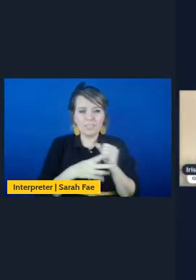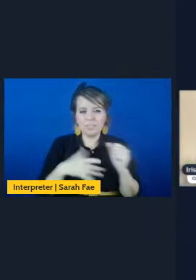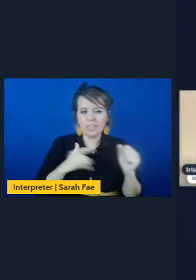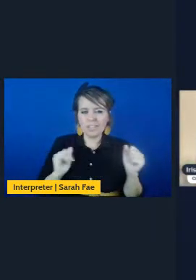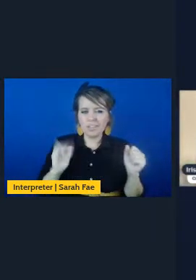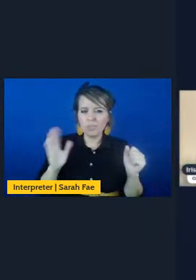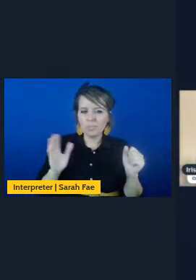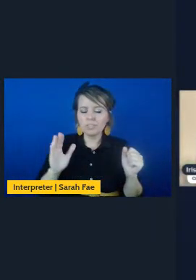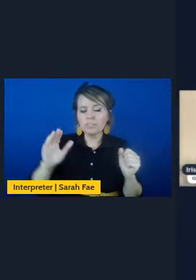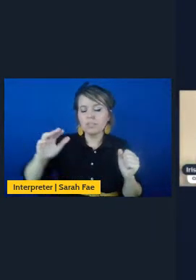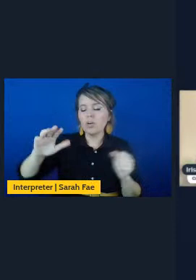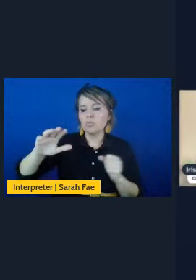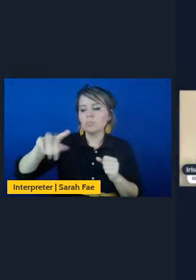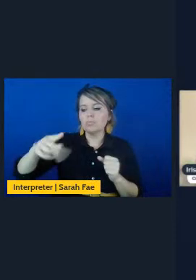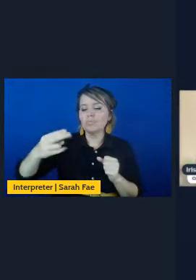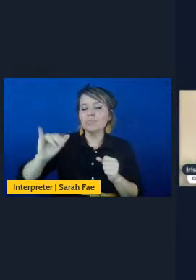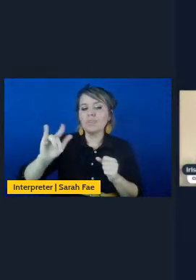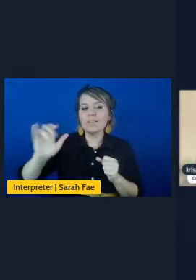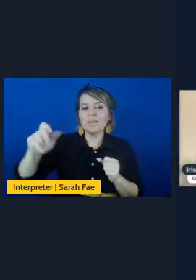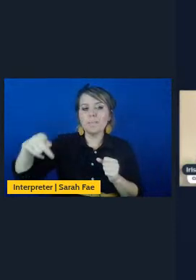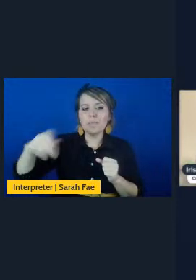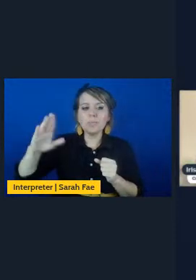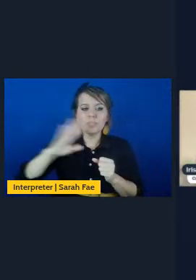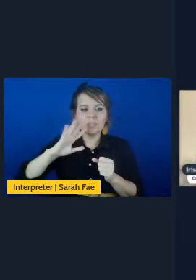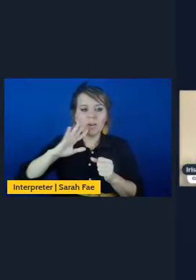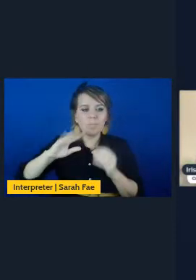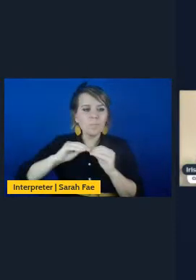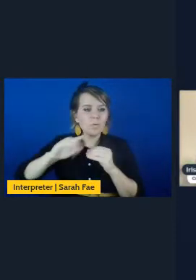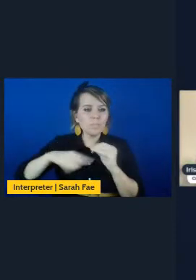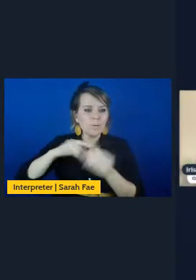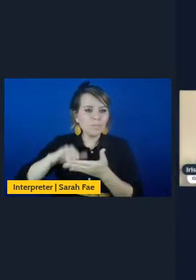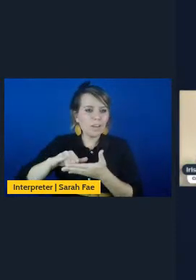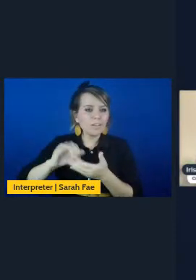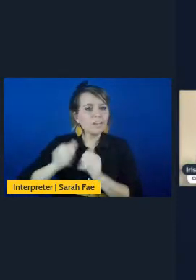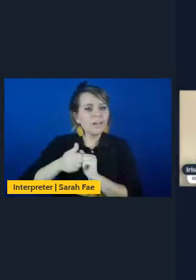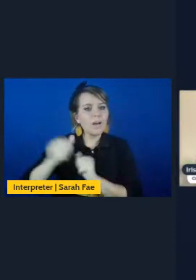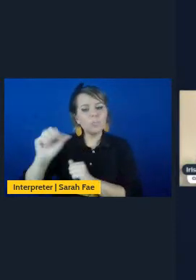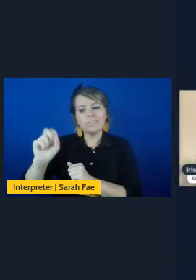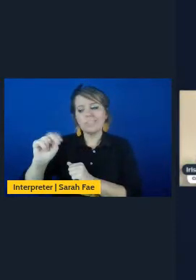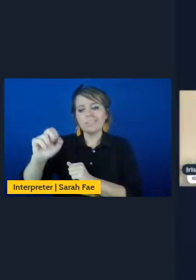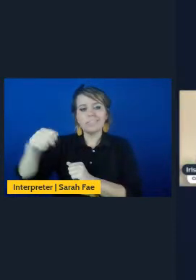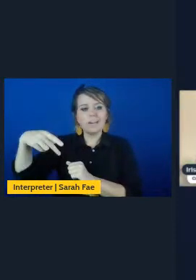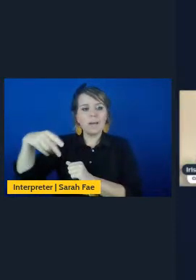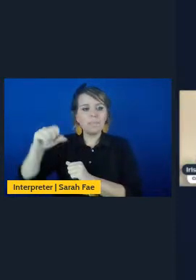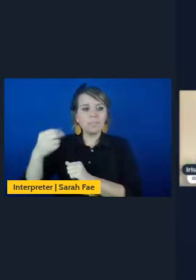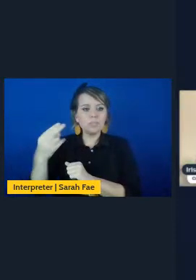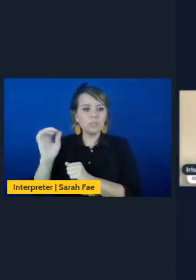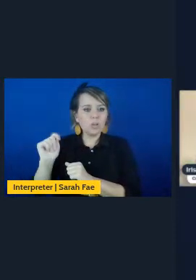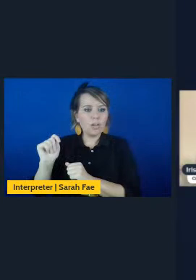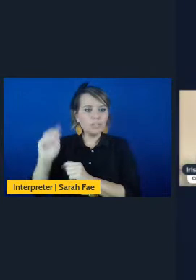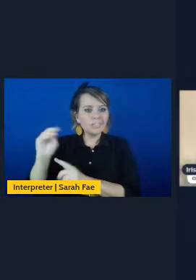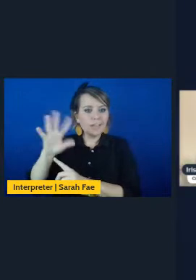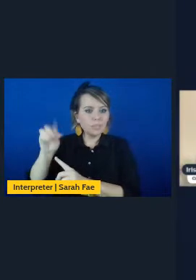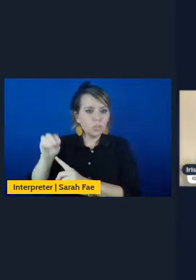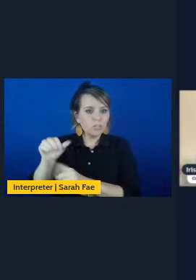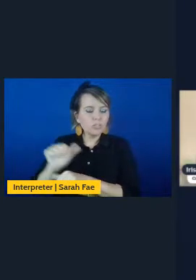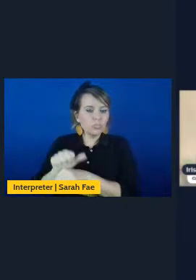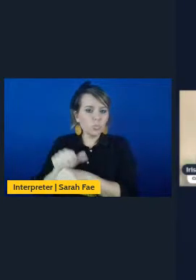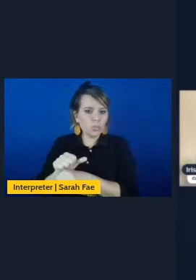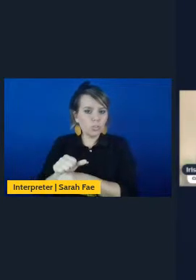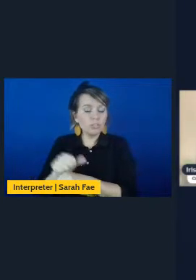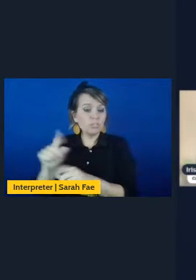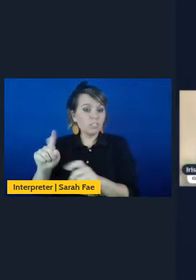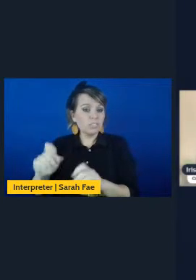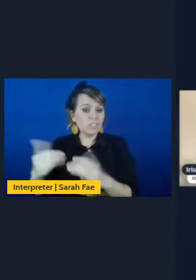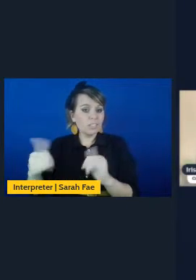about this and how snapshots work. Awesome. Now, this test is still running. Let me show you